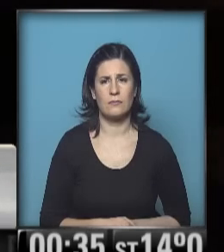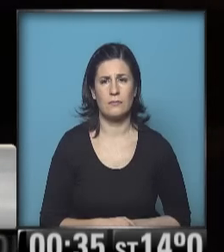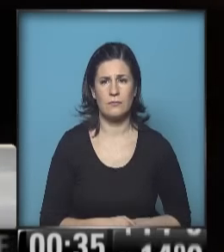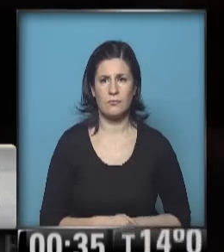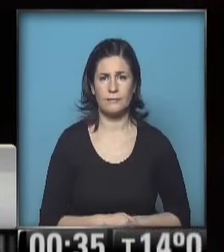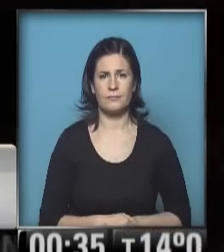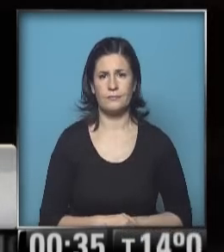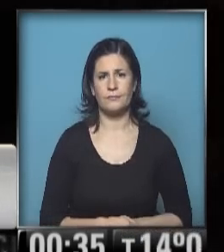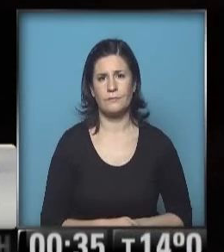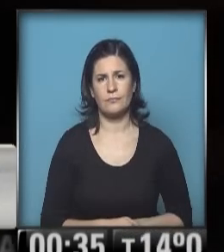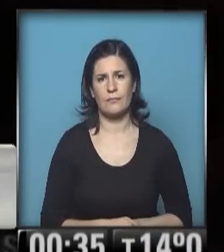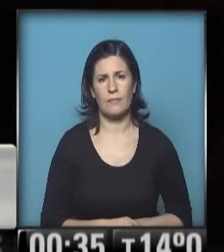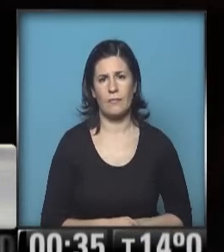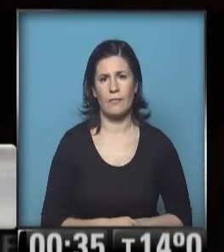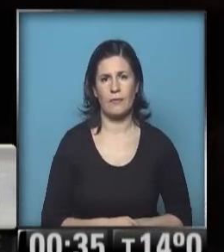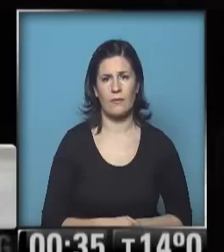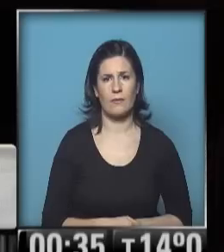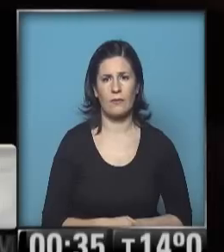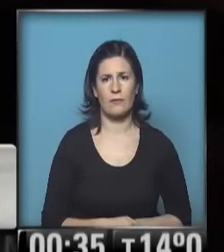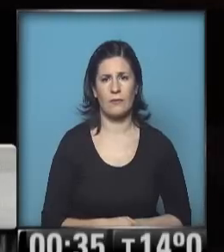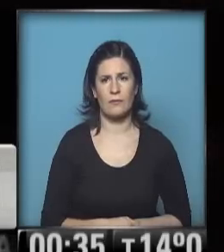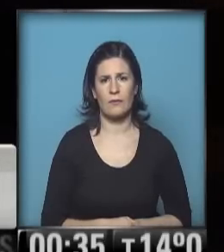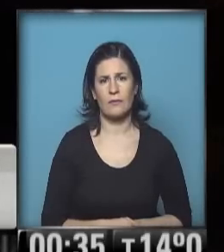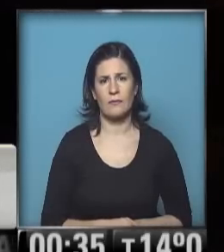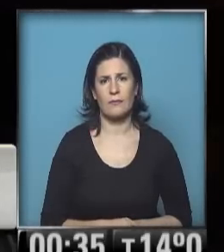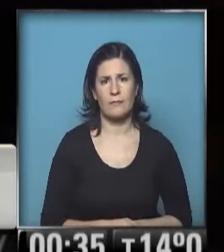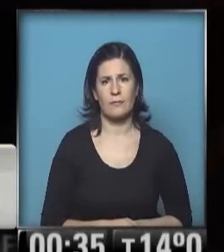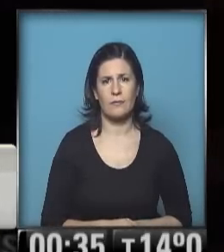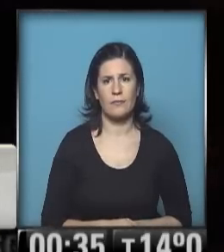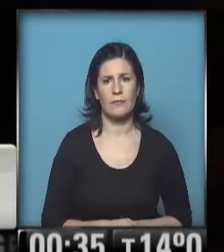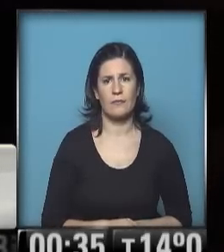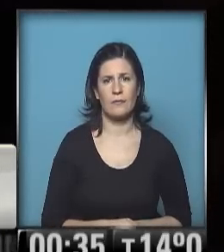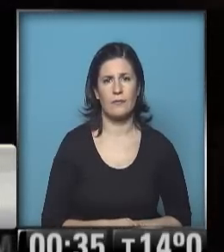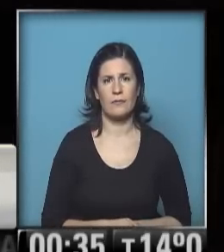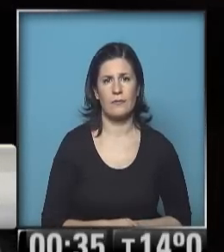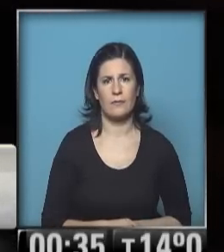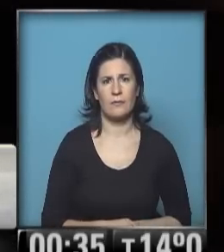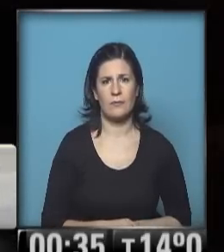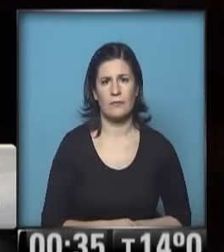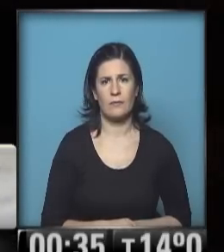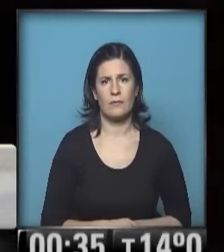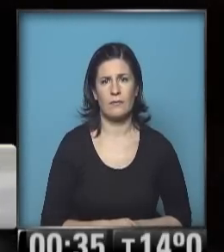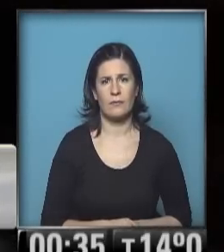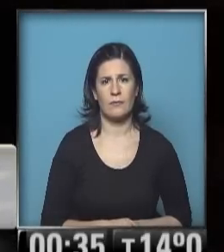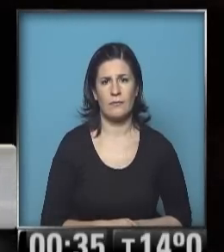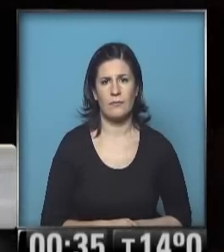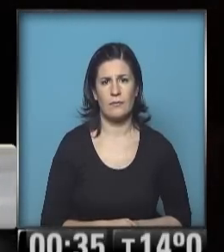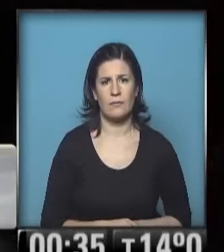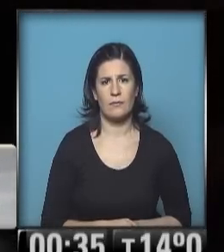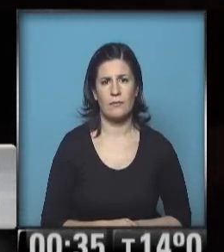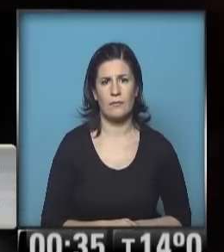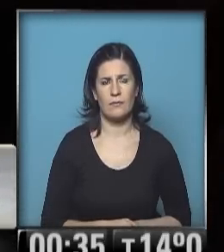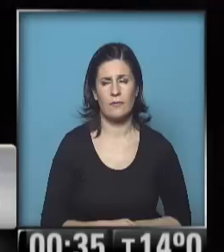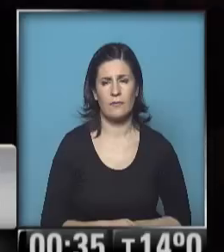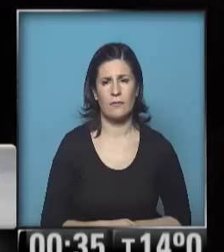interests. So why is it that I'm having to pay the price of your interference with my life? Am I not an American